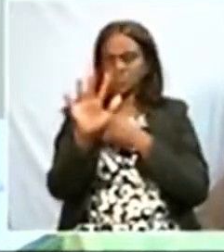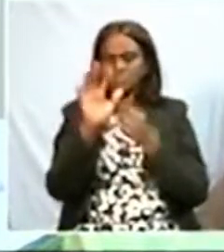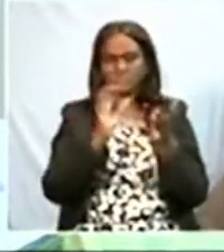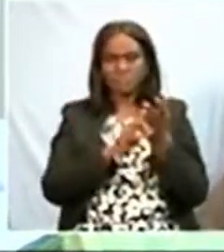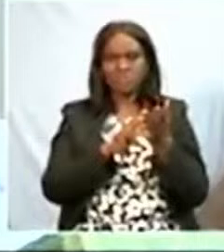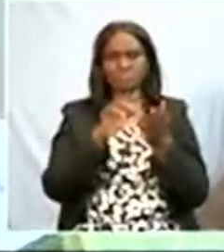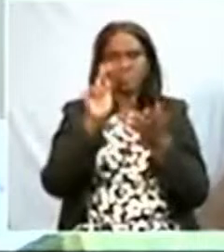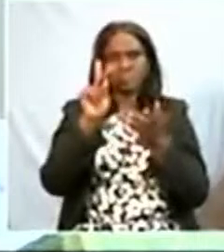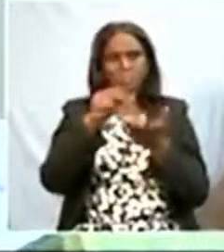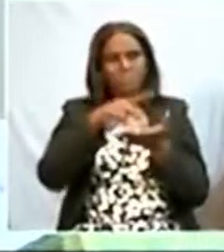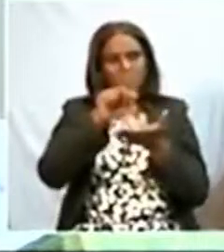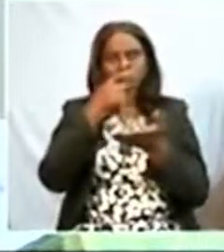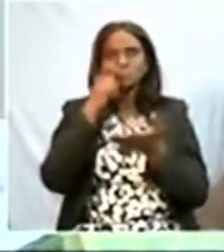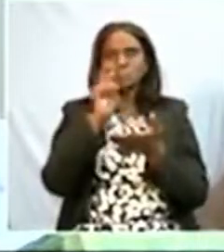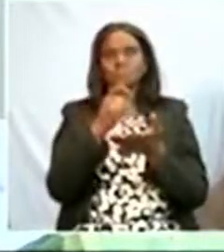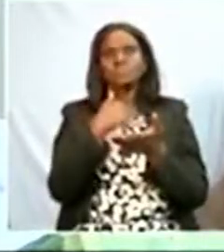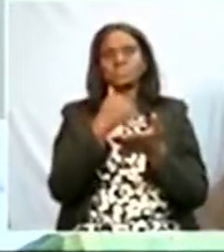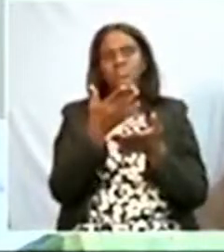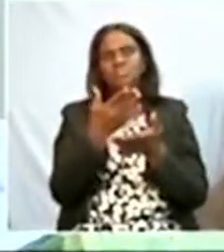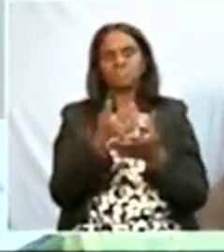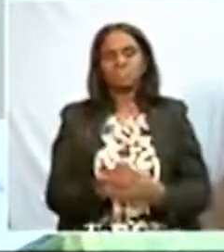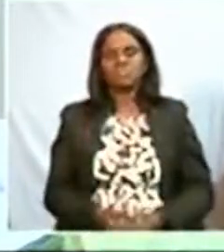be paid?